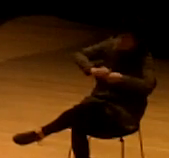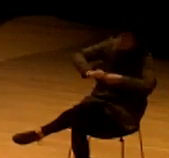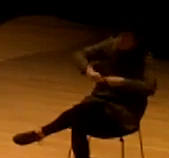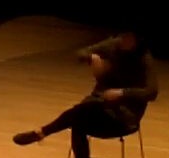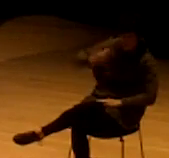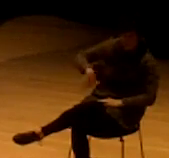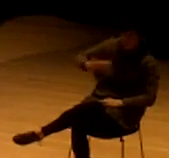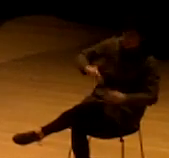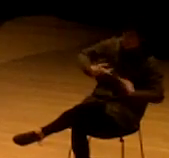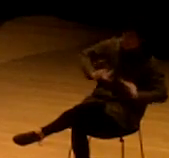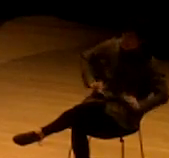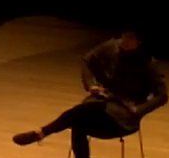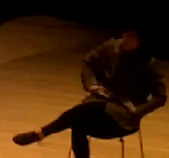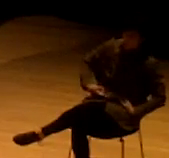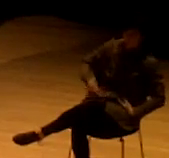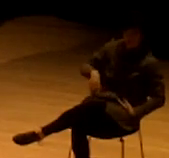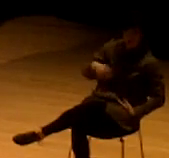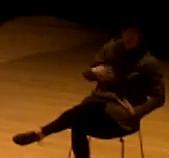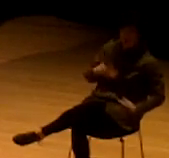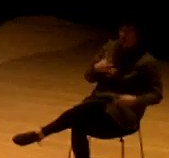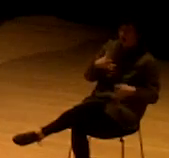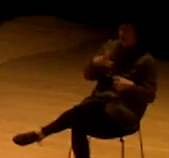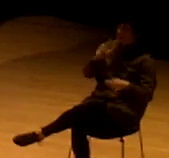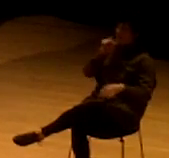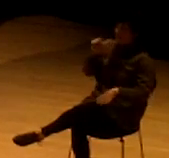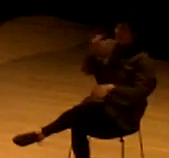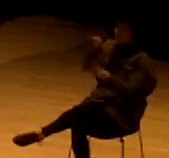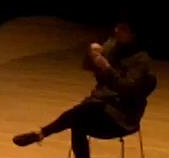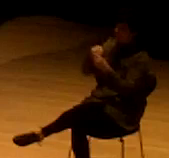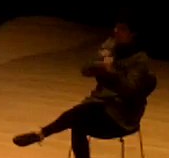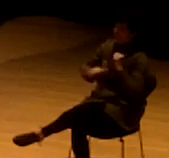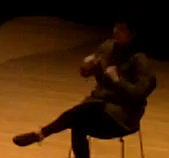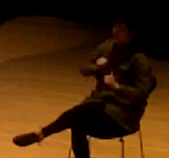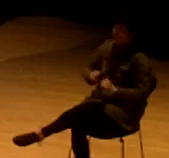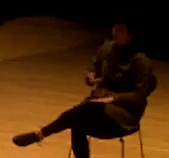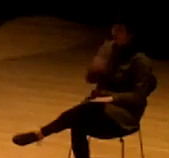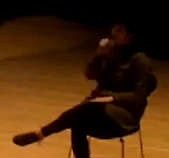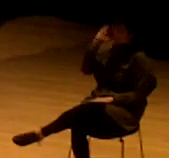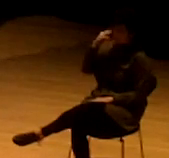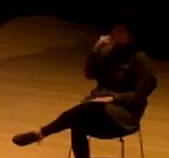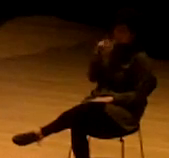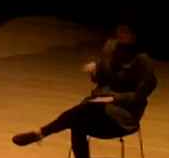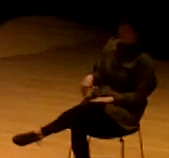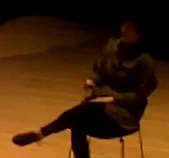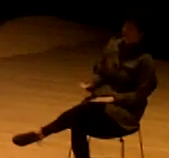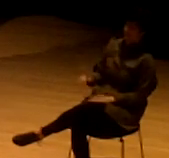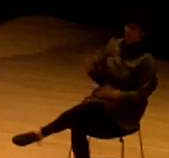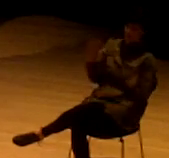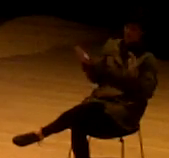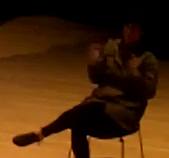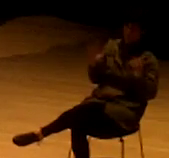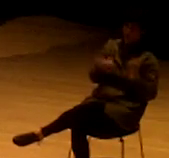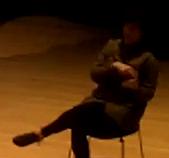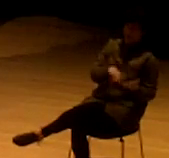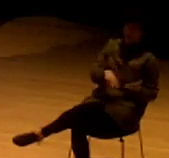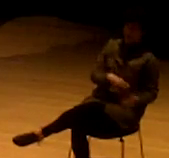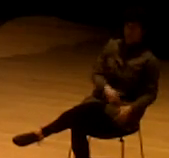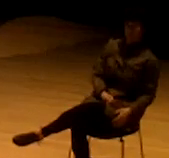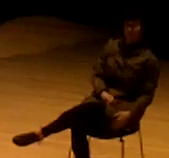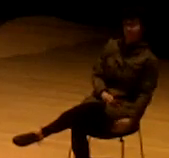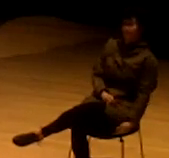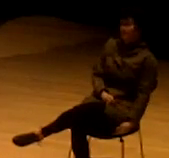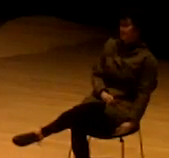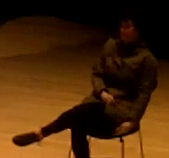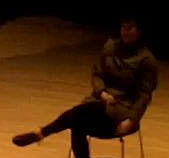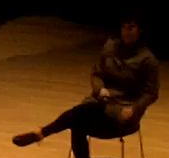not exist. It exists in some levels of theater, mm-hmm. I would imagine, but nothing compares to dance in that way. Mm-hmm. Sure. So